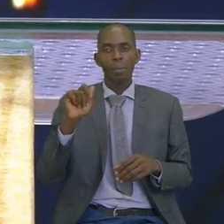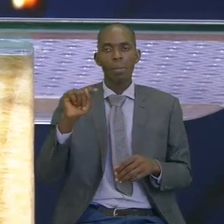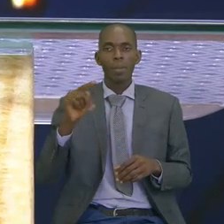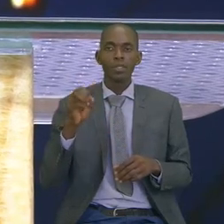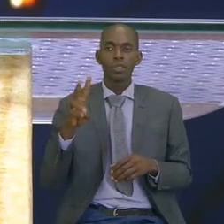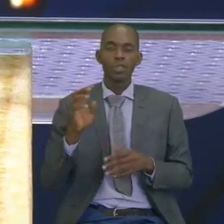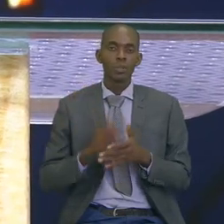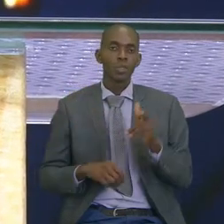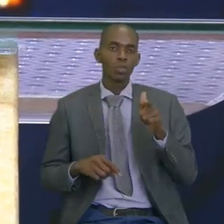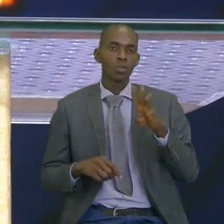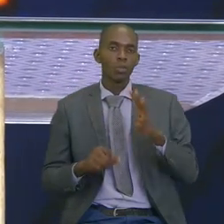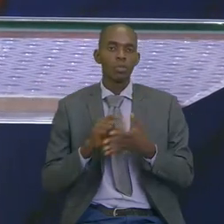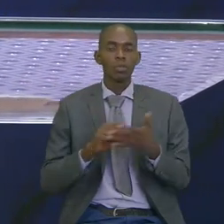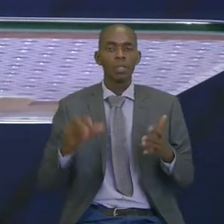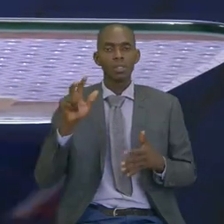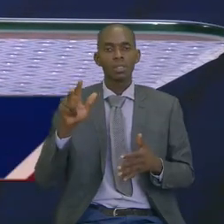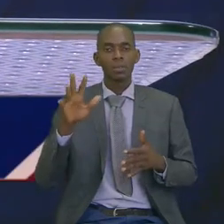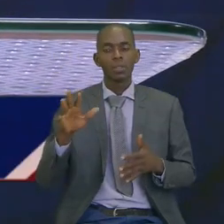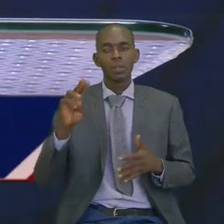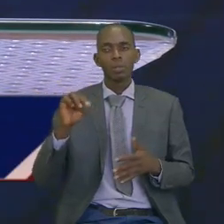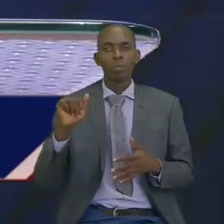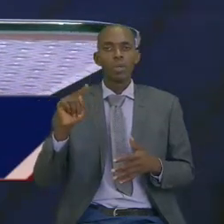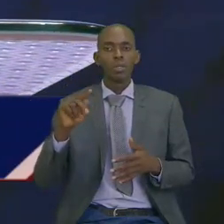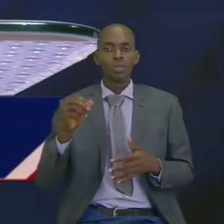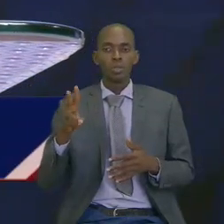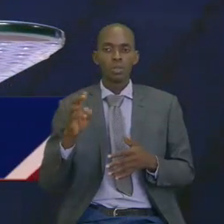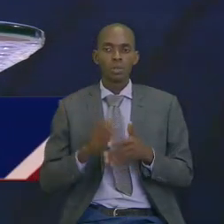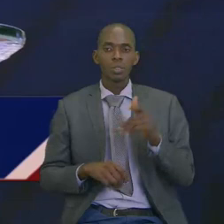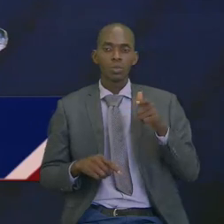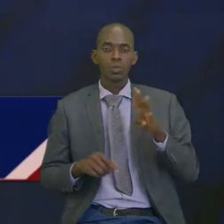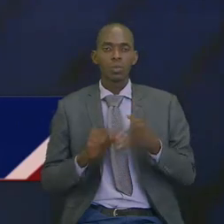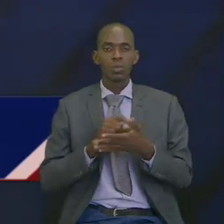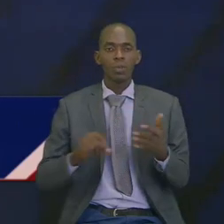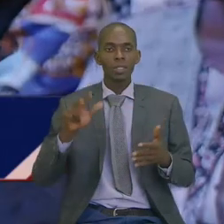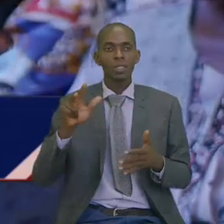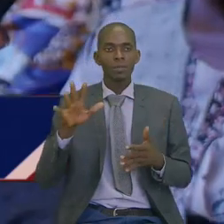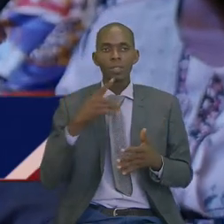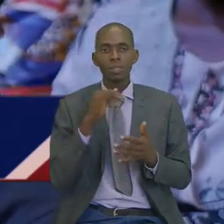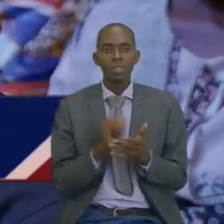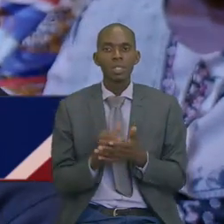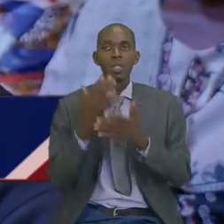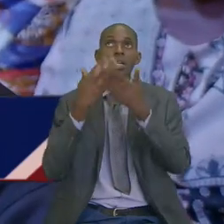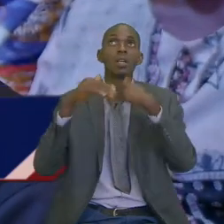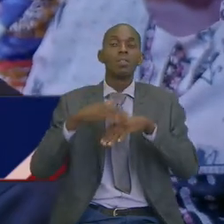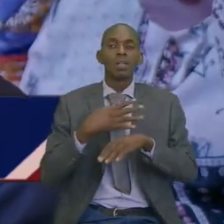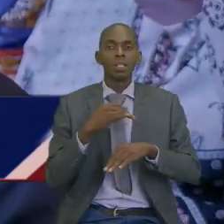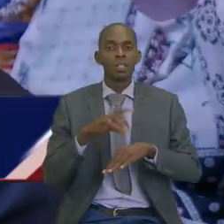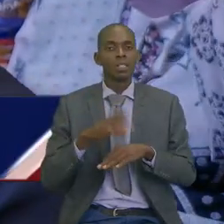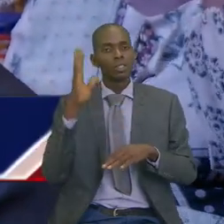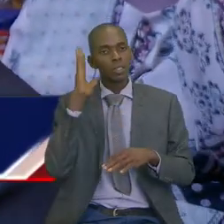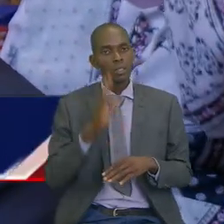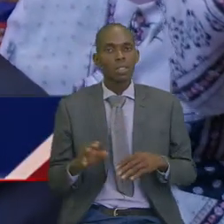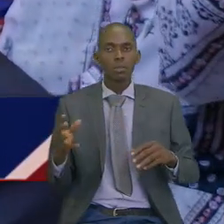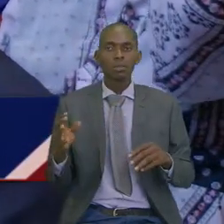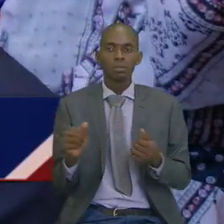I'm reading from verse 35. Matthew chapter 24, verse 35. It says, heaven and earth shall pass away, but